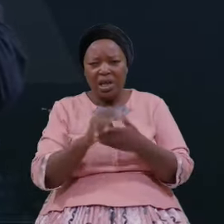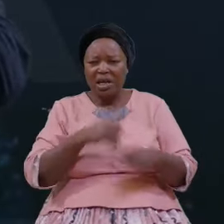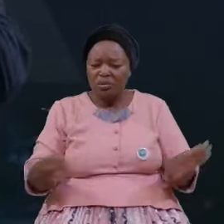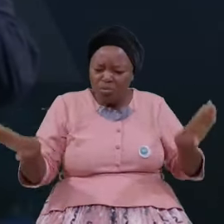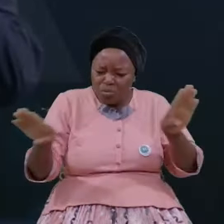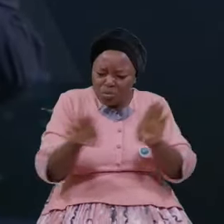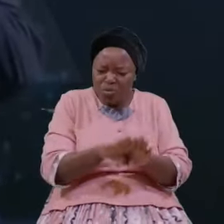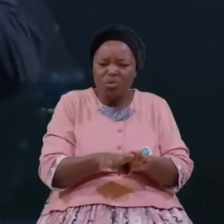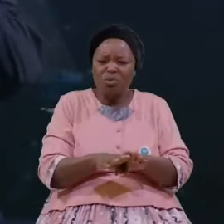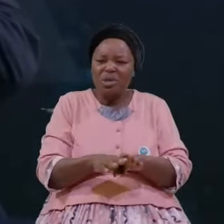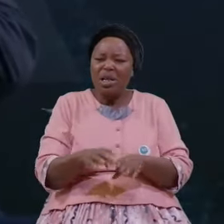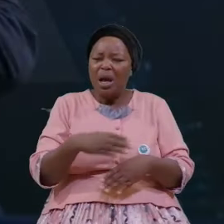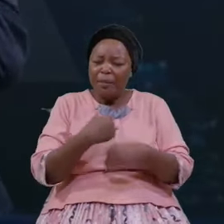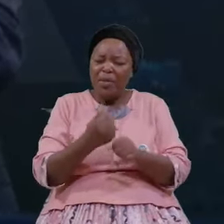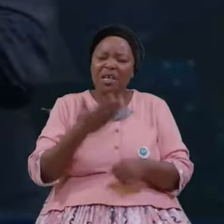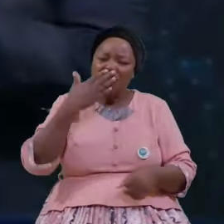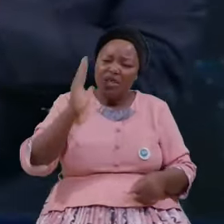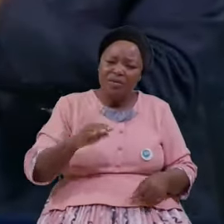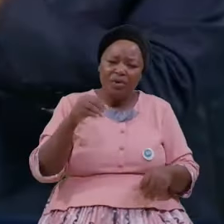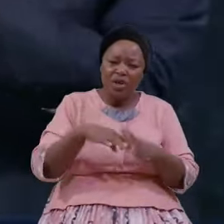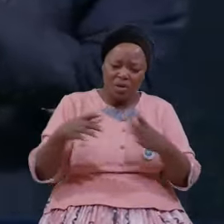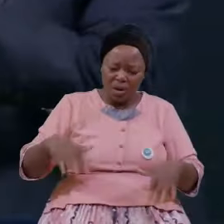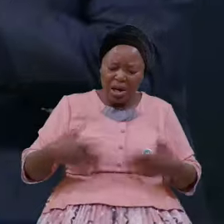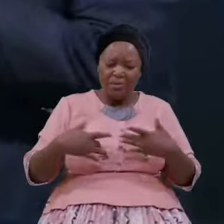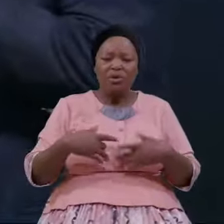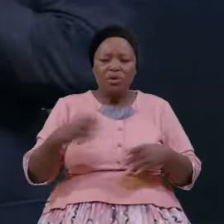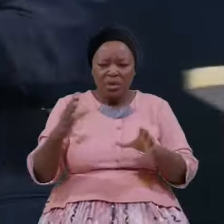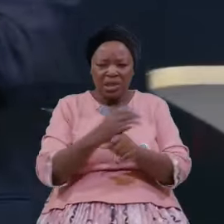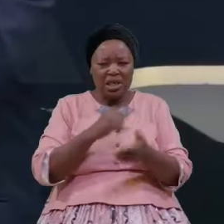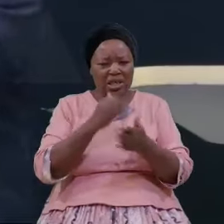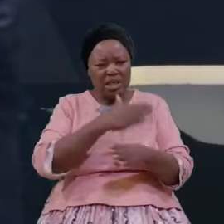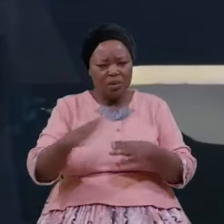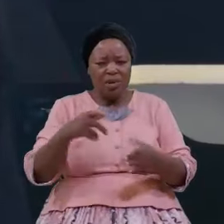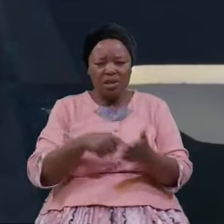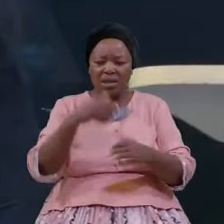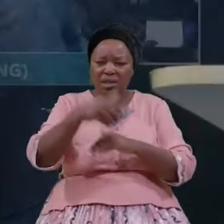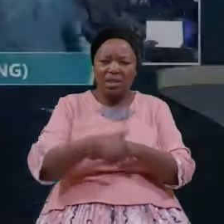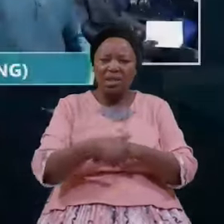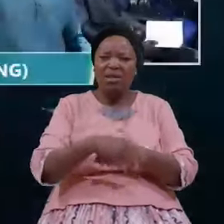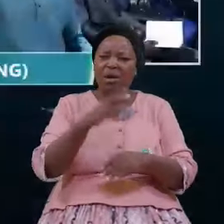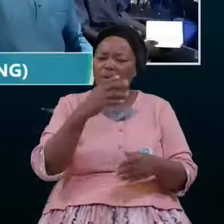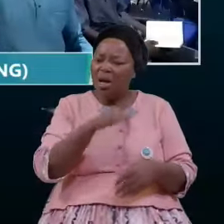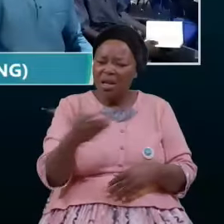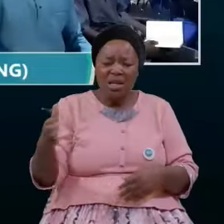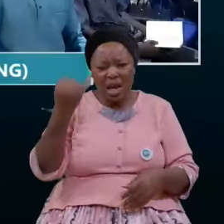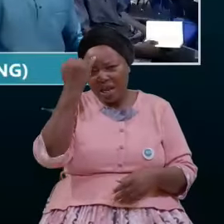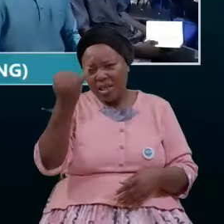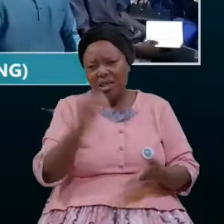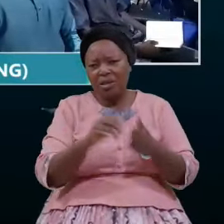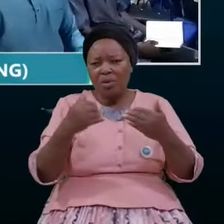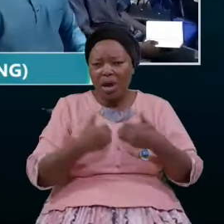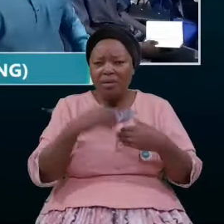your life, take away the stone. Whatever idea you have that makes you